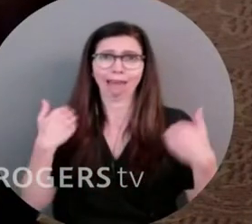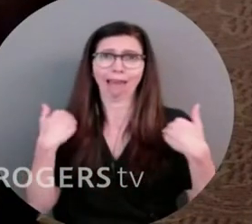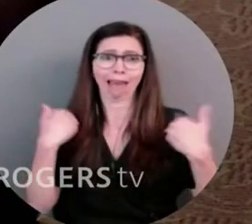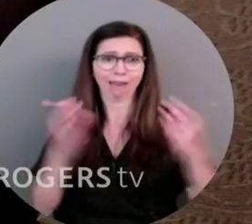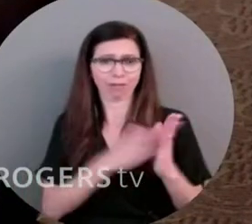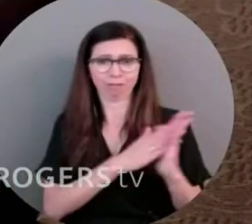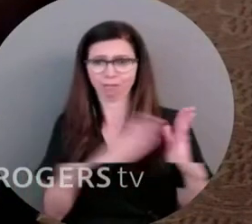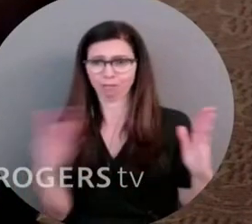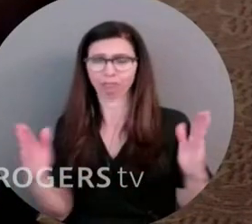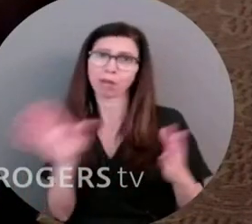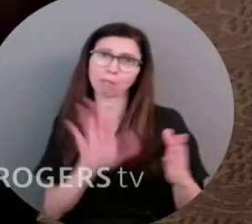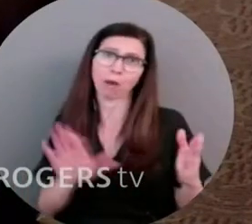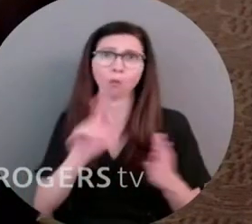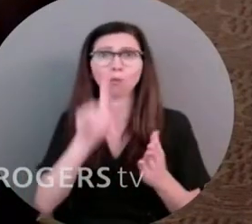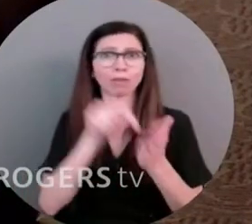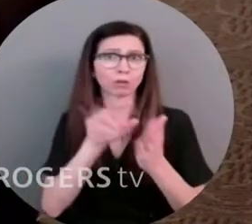1,900,